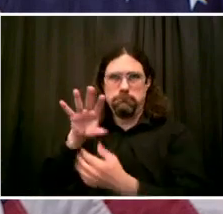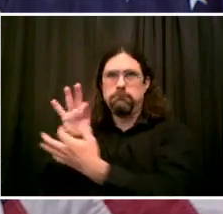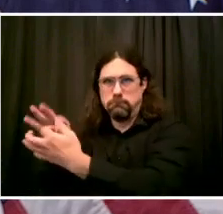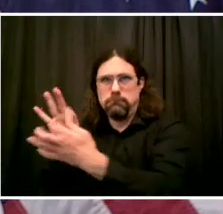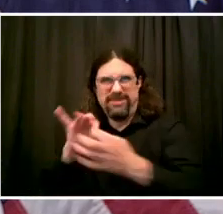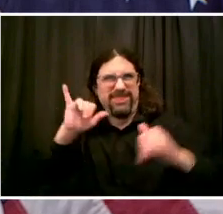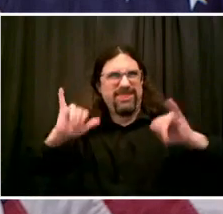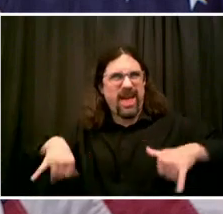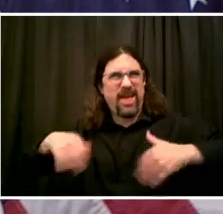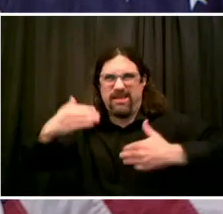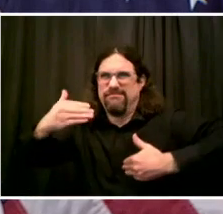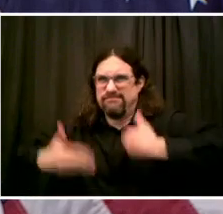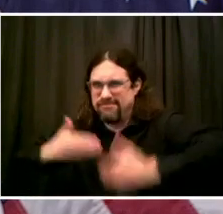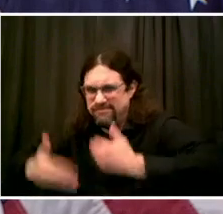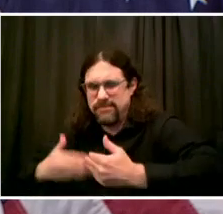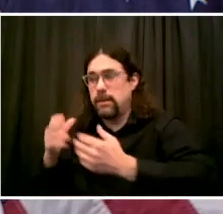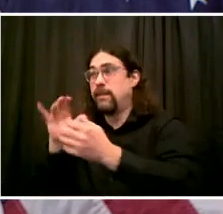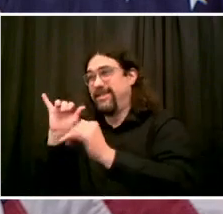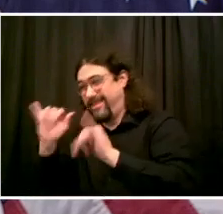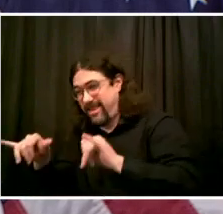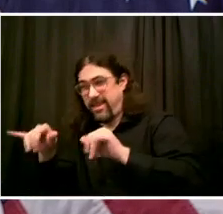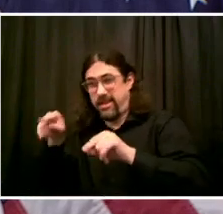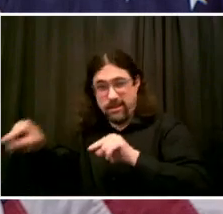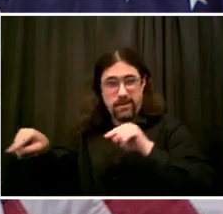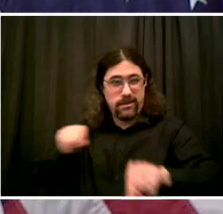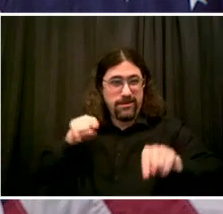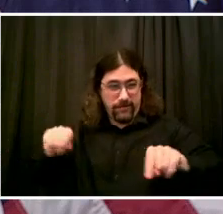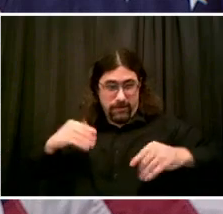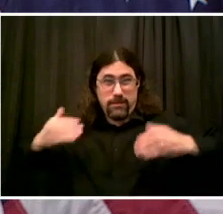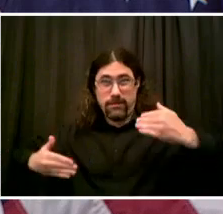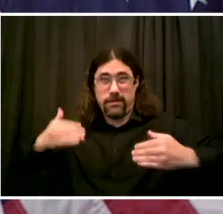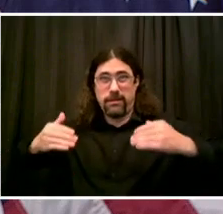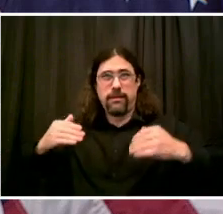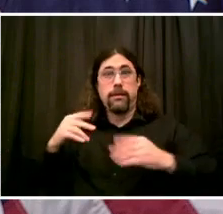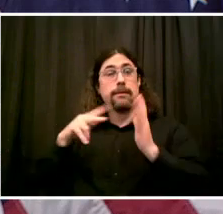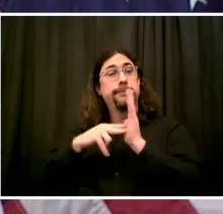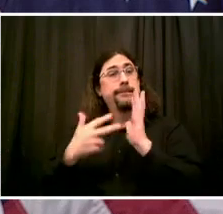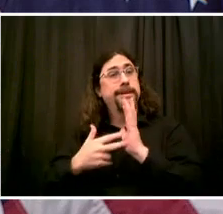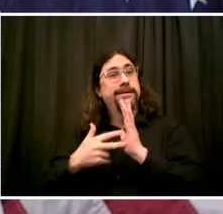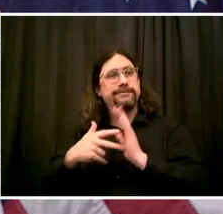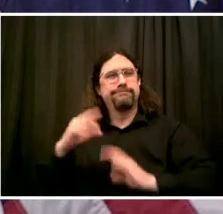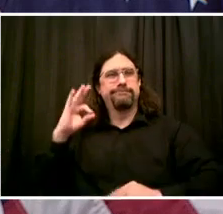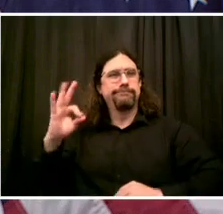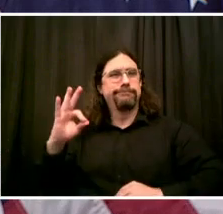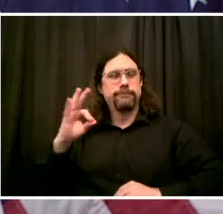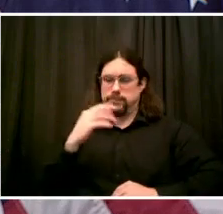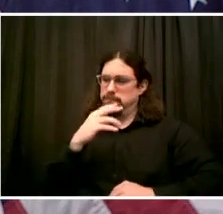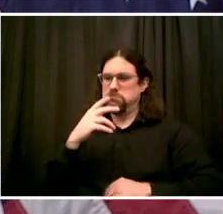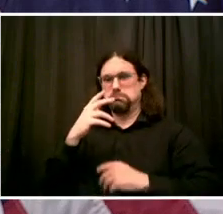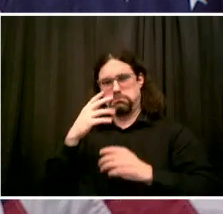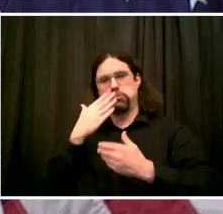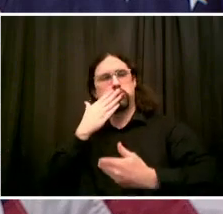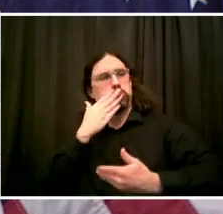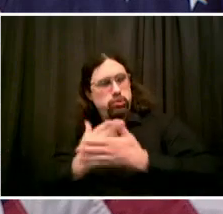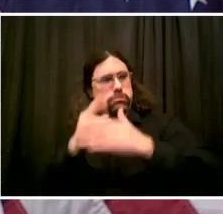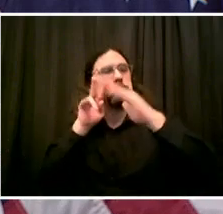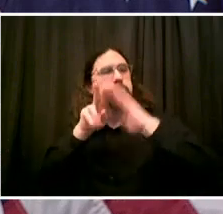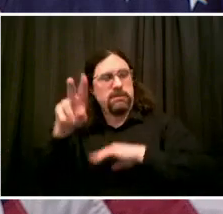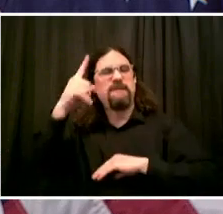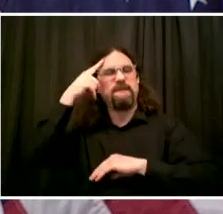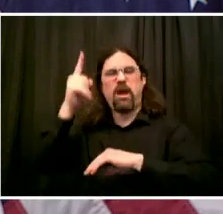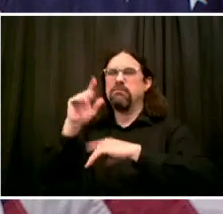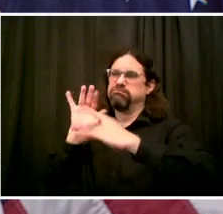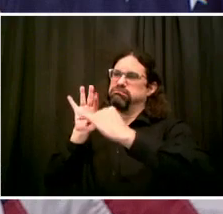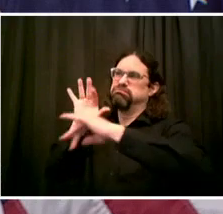tools to deepen their work, more and more telemedicine, more and more support and personnel to reach deeper into communities. These are